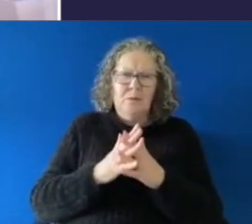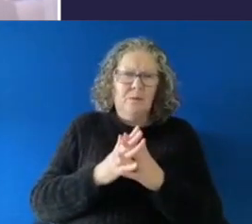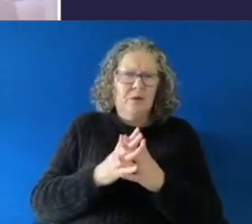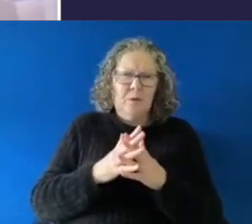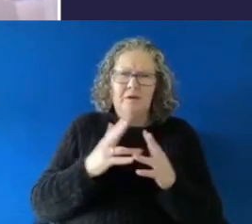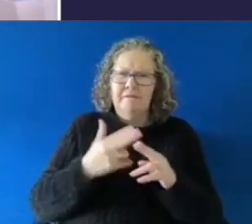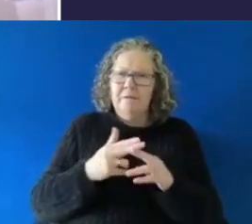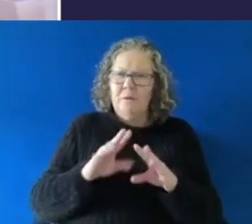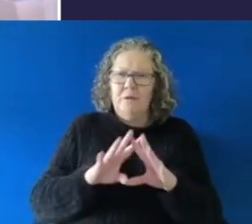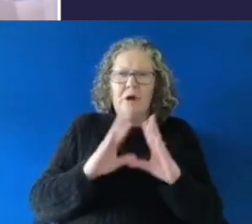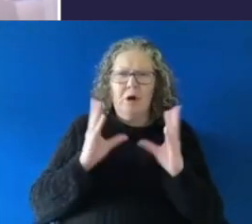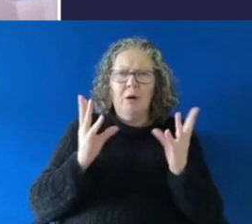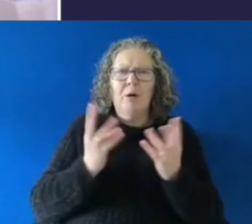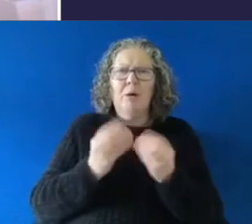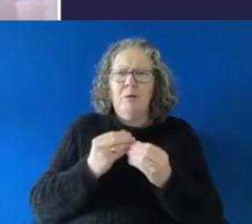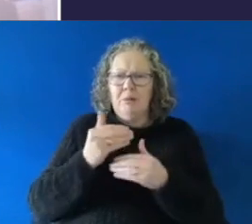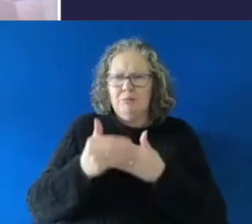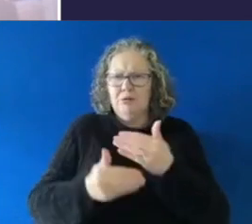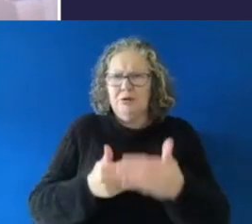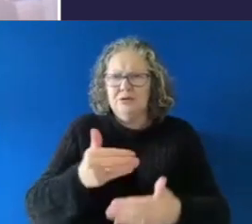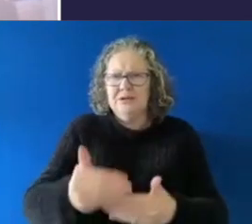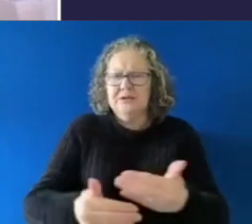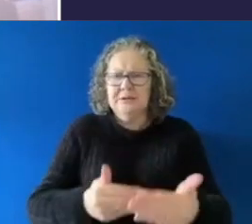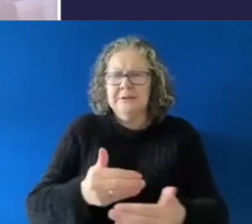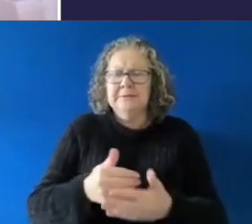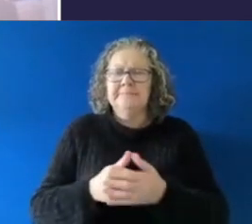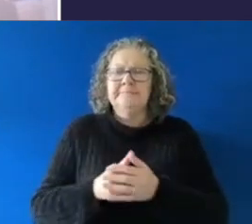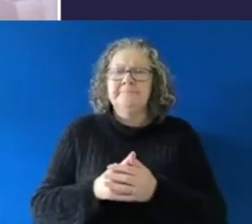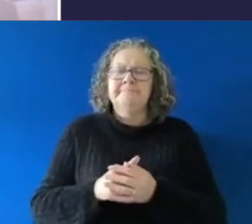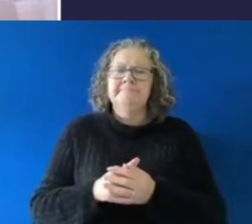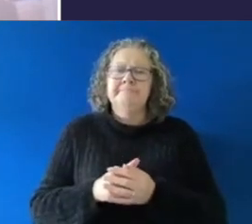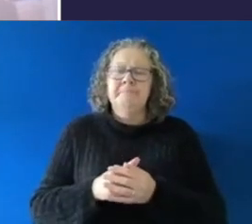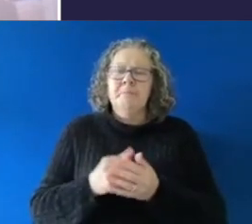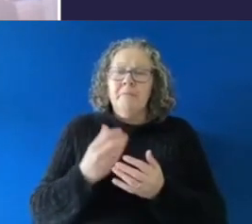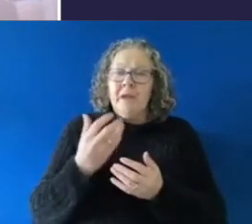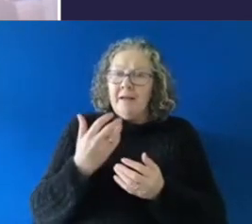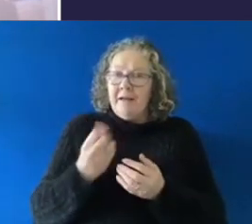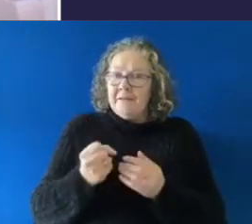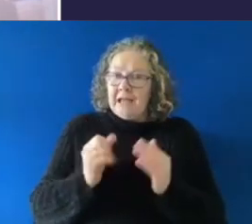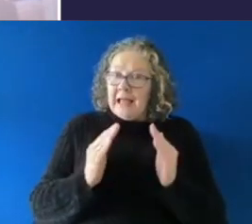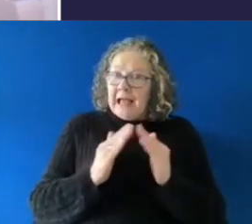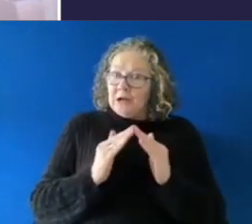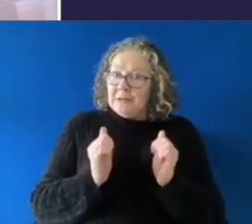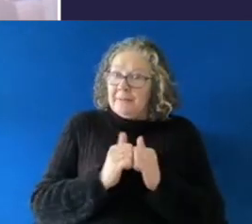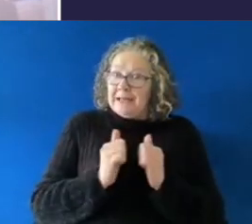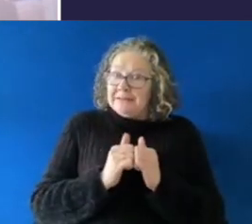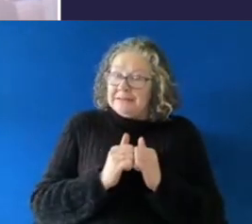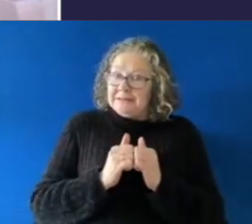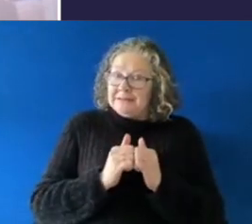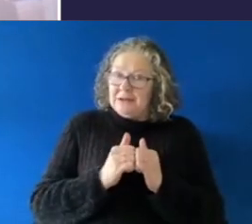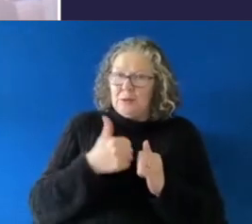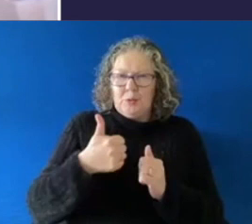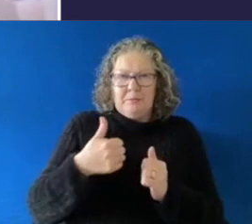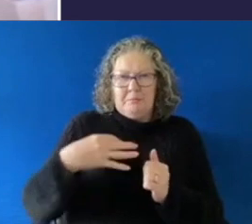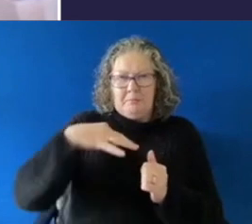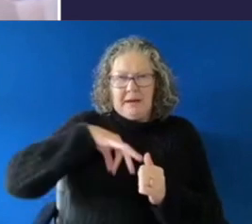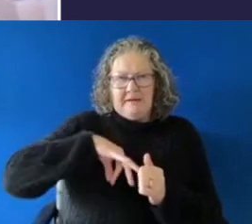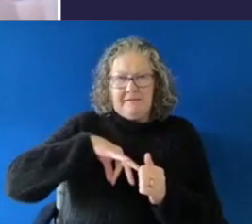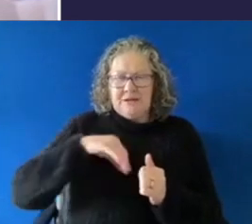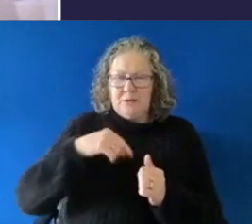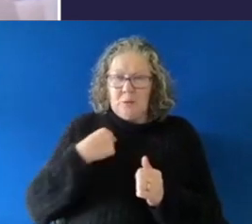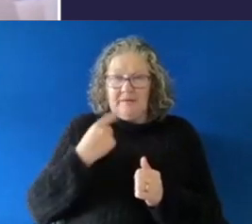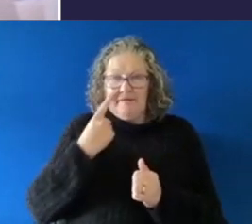process. The benefits of having a housemate situation we've found is that Jessica lives where